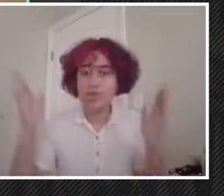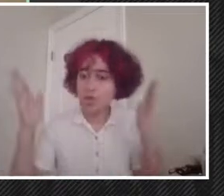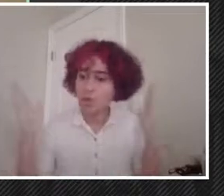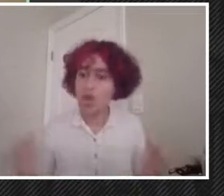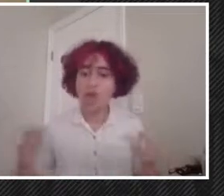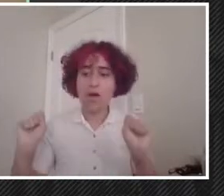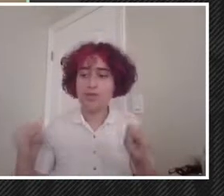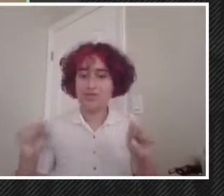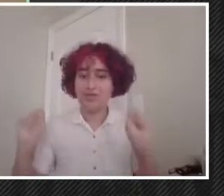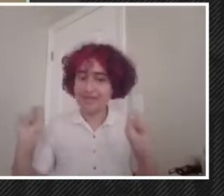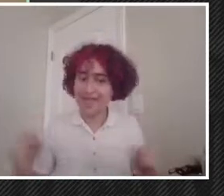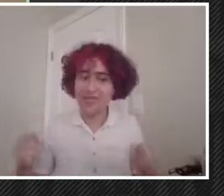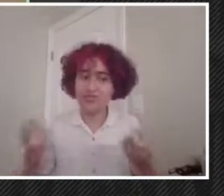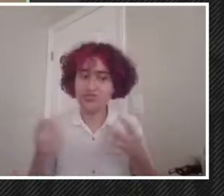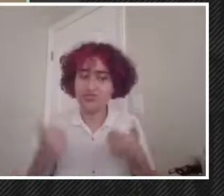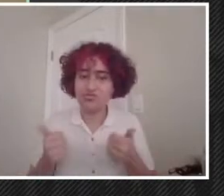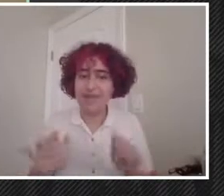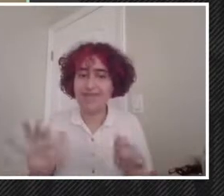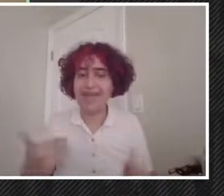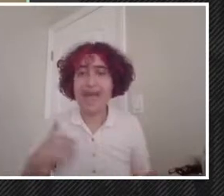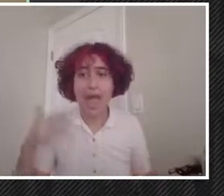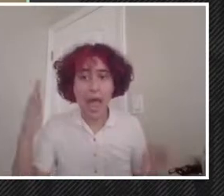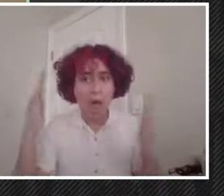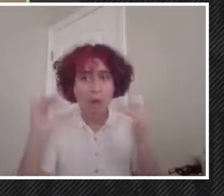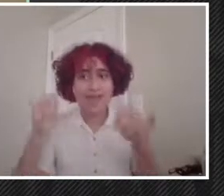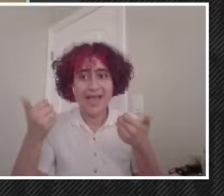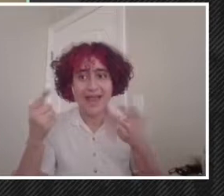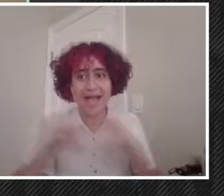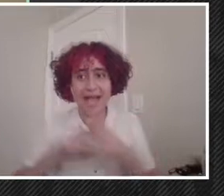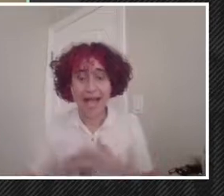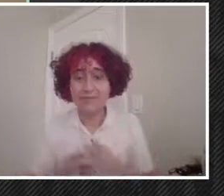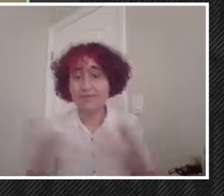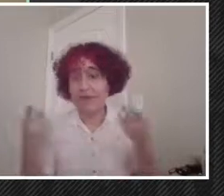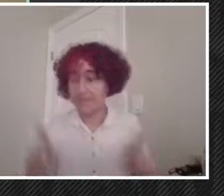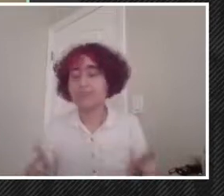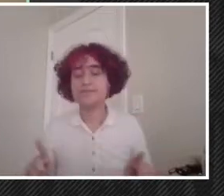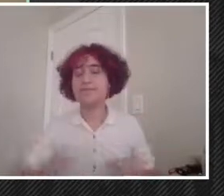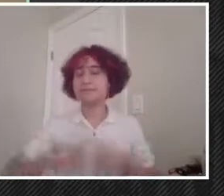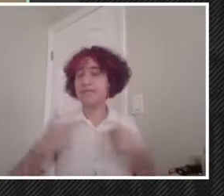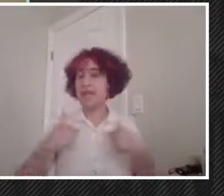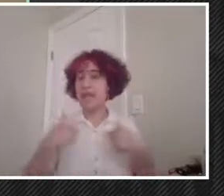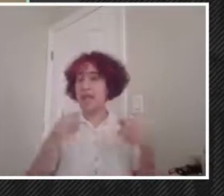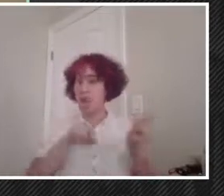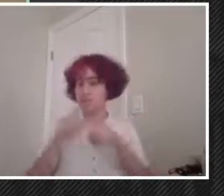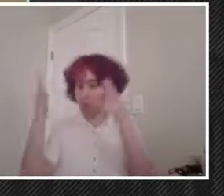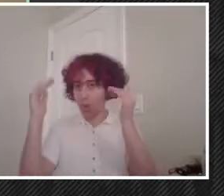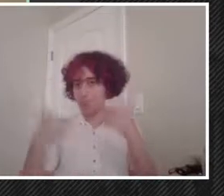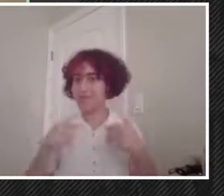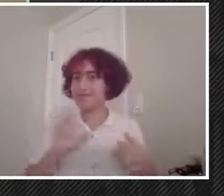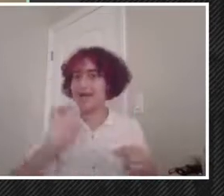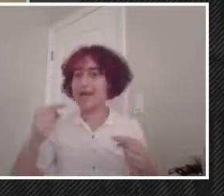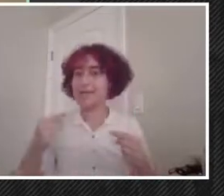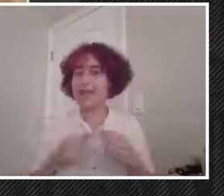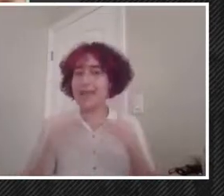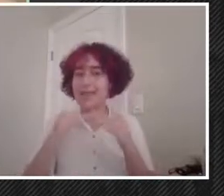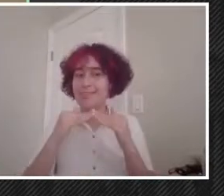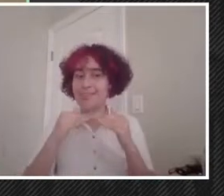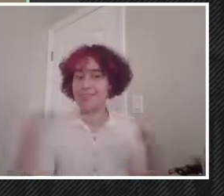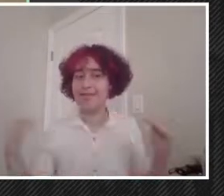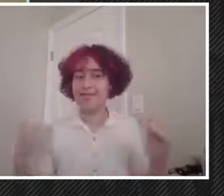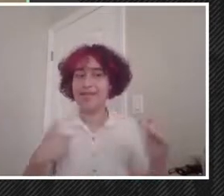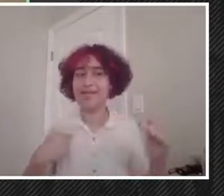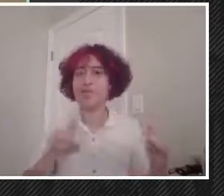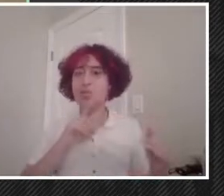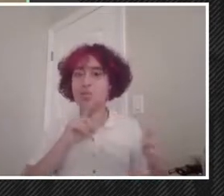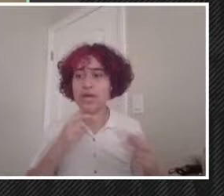years. I hope that happens. But I also hope that we can talk about it at a level that's a real human conversation level and is not this